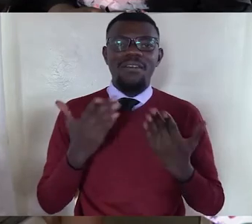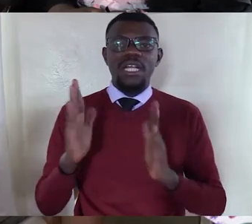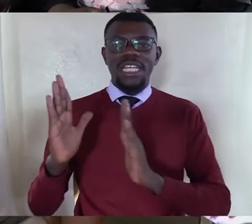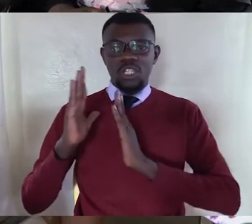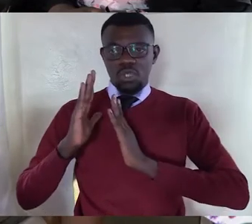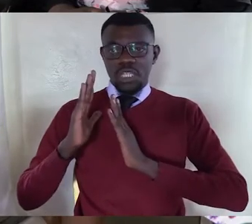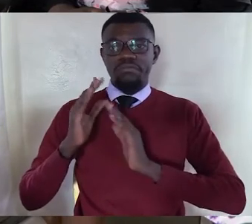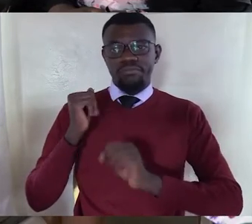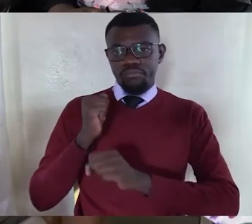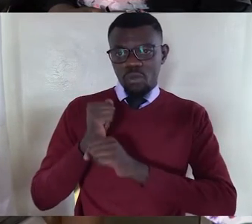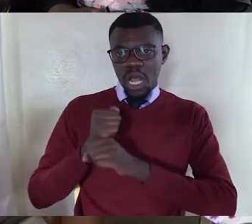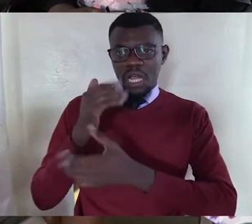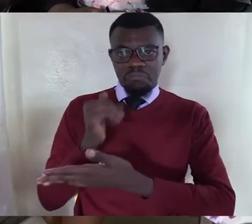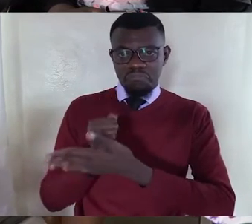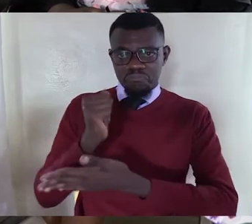all levels,